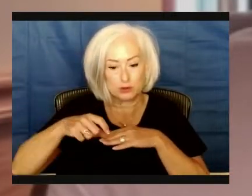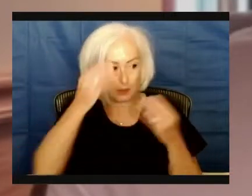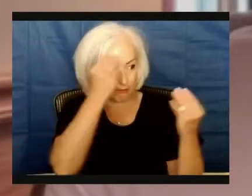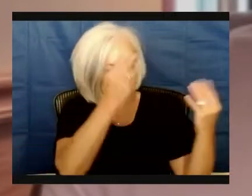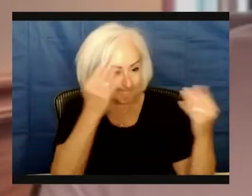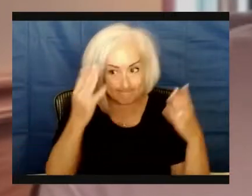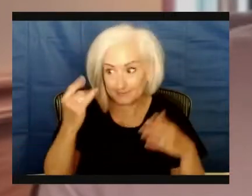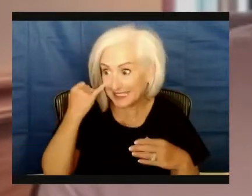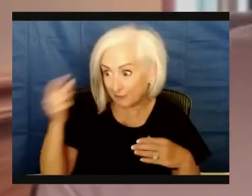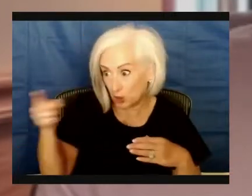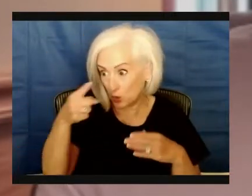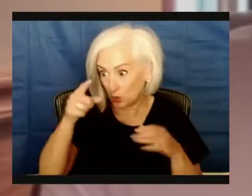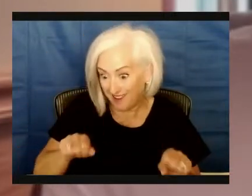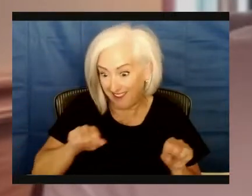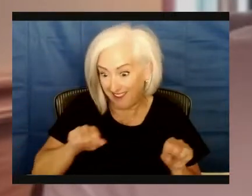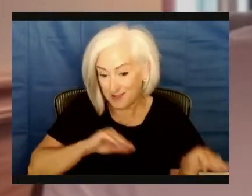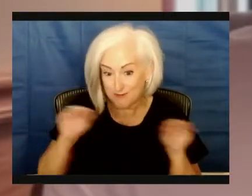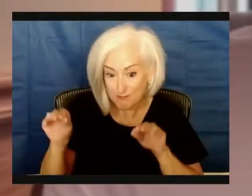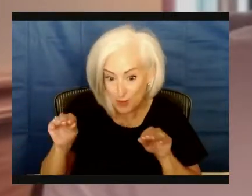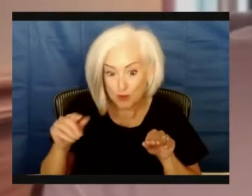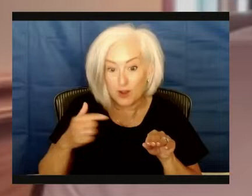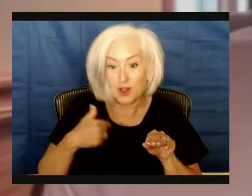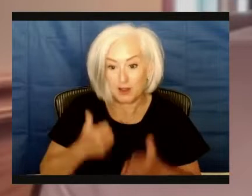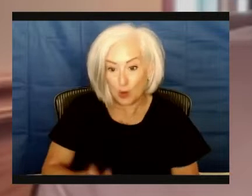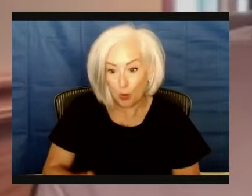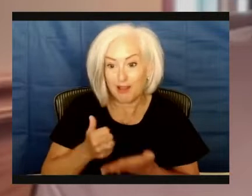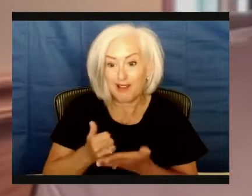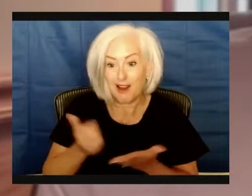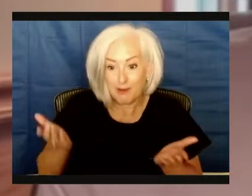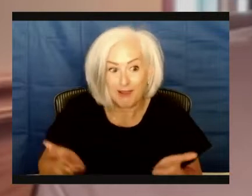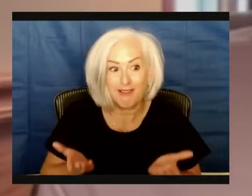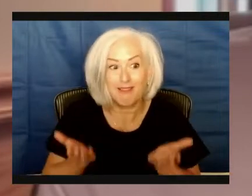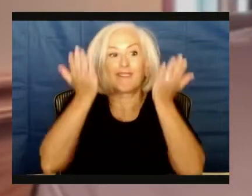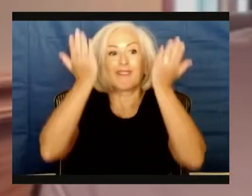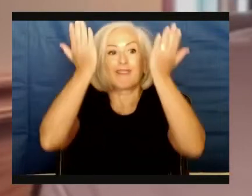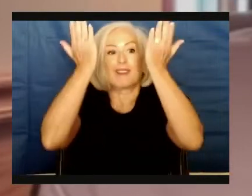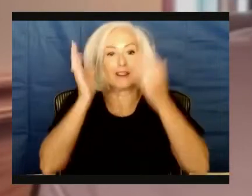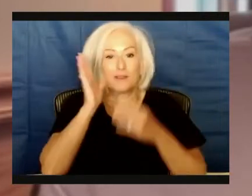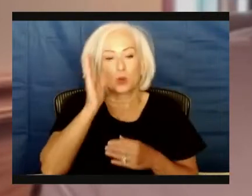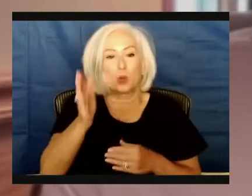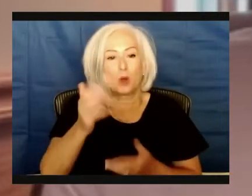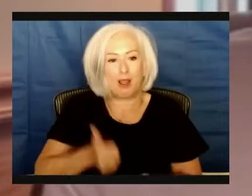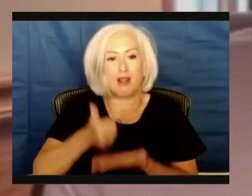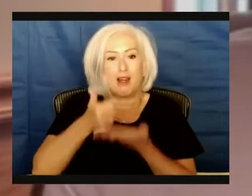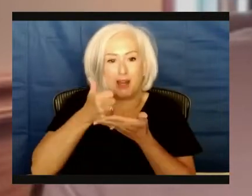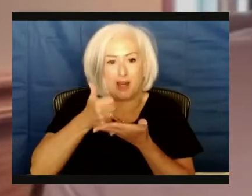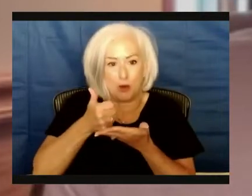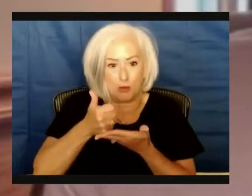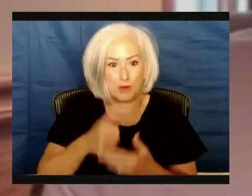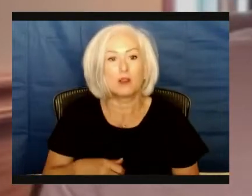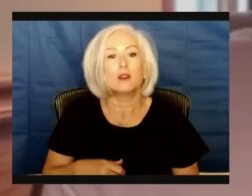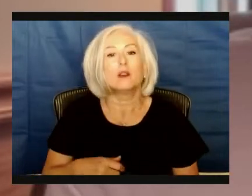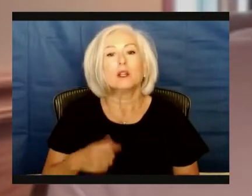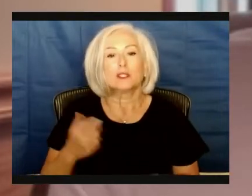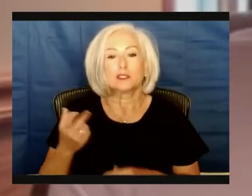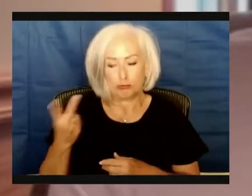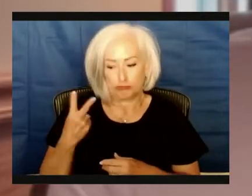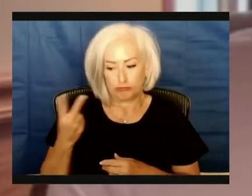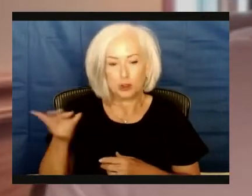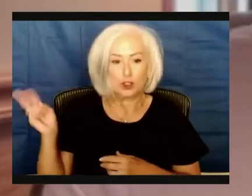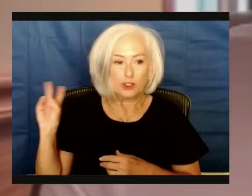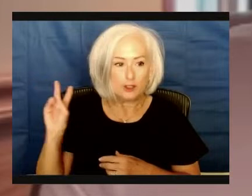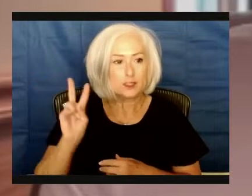let's help lift you out. So that's basically, we walked over there, or kind of got over there and got to one of the windows that was